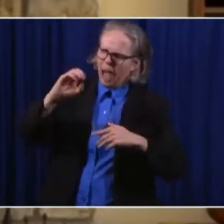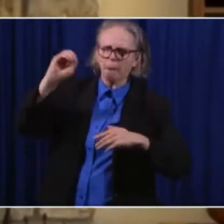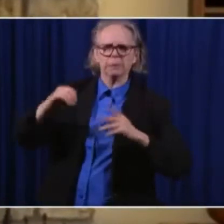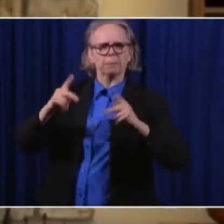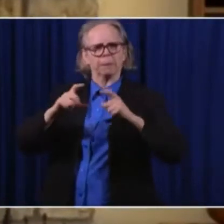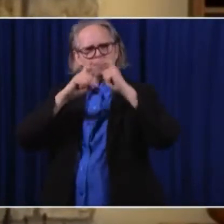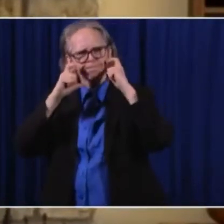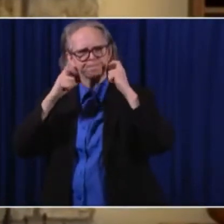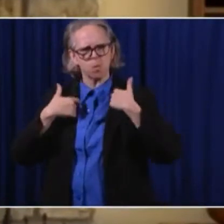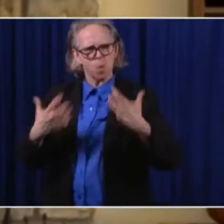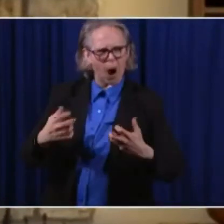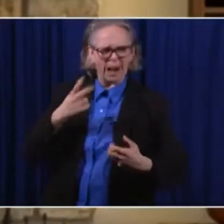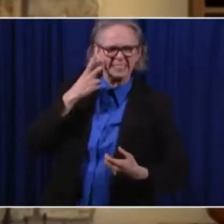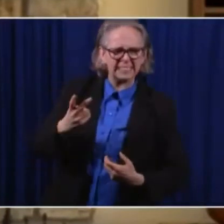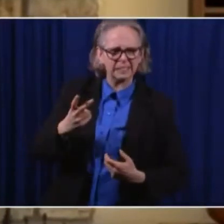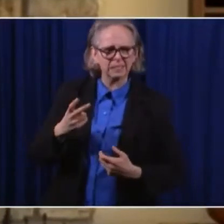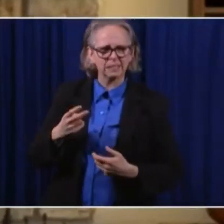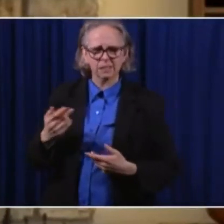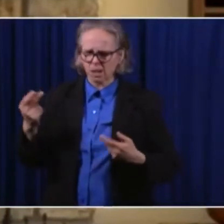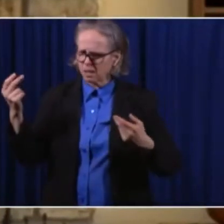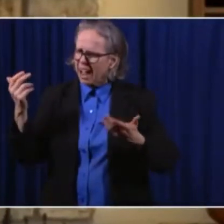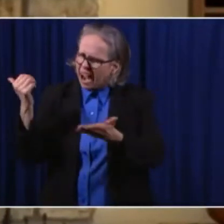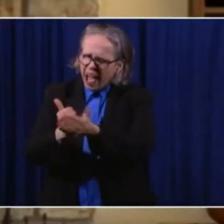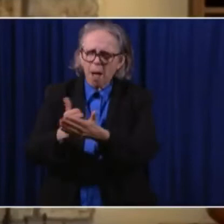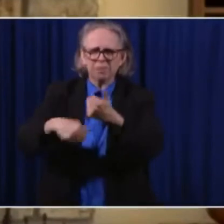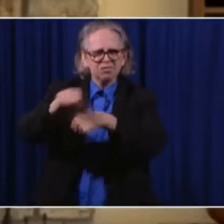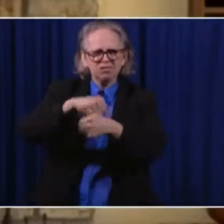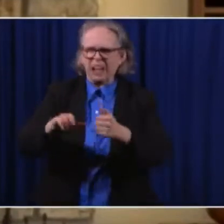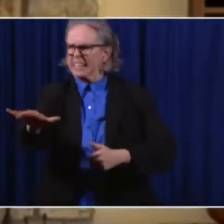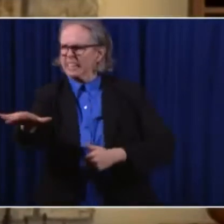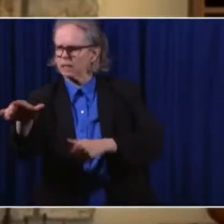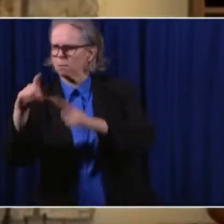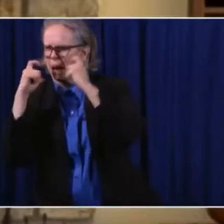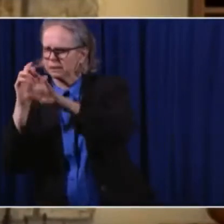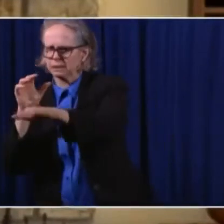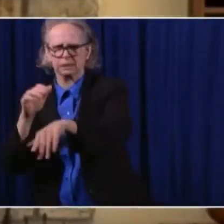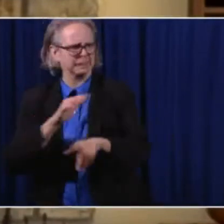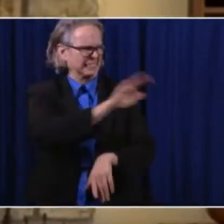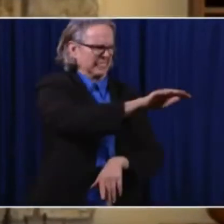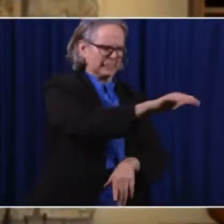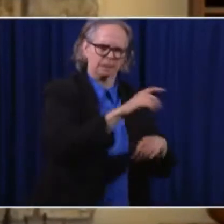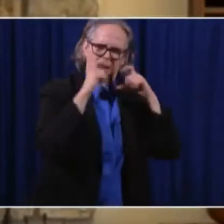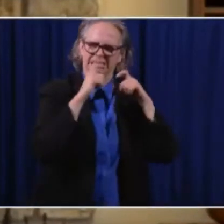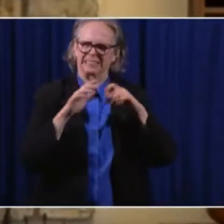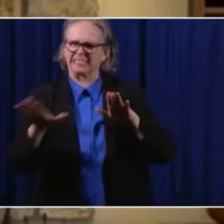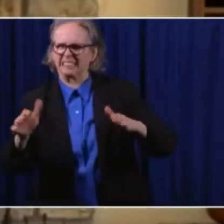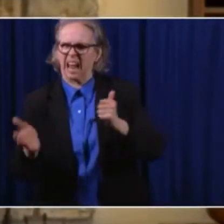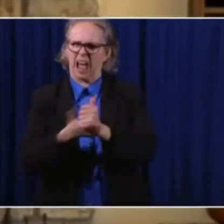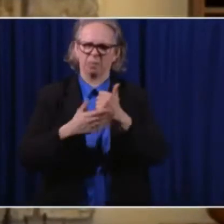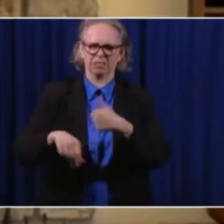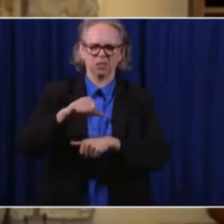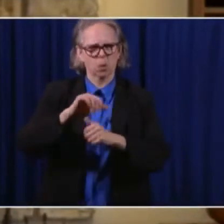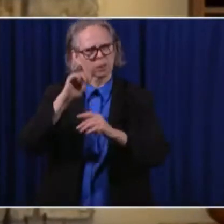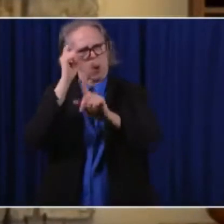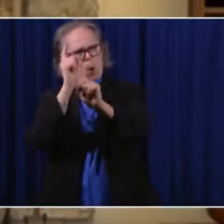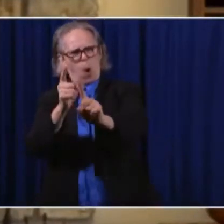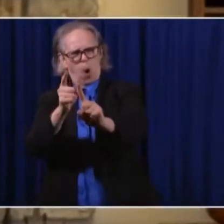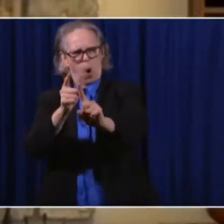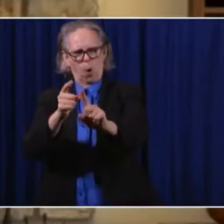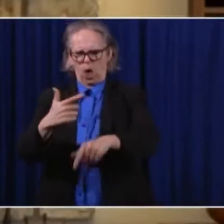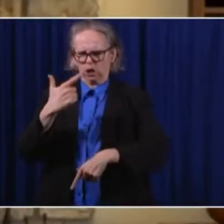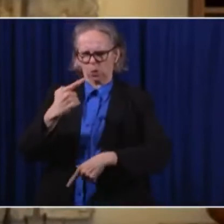and saying, hey, we can do this. So we've set a goal. We got 21 21 days. We need to knock this thing down.